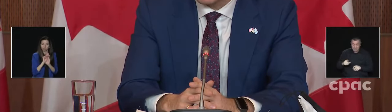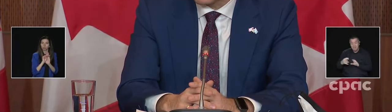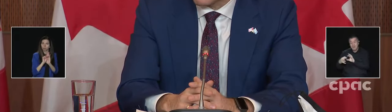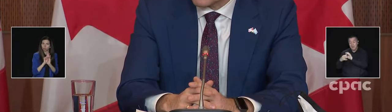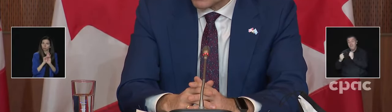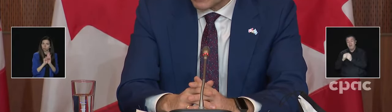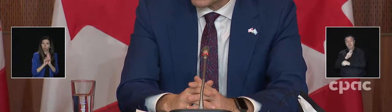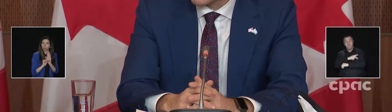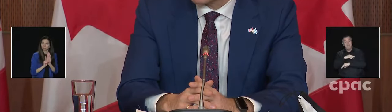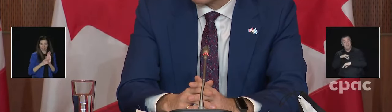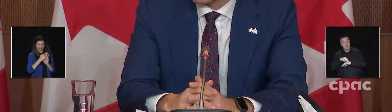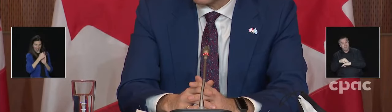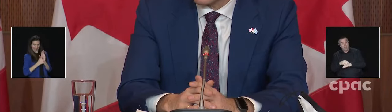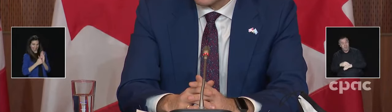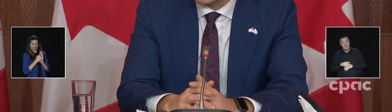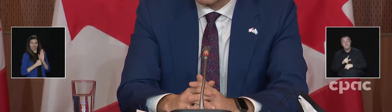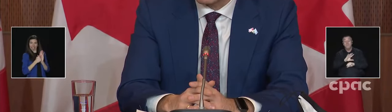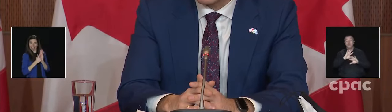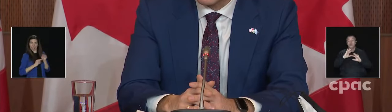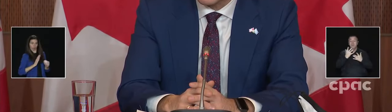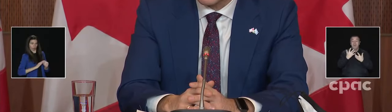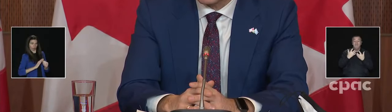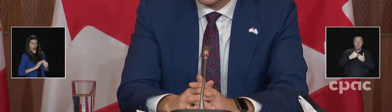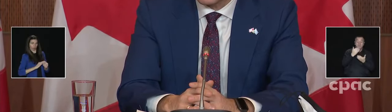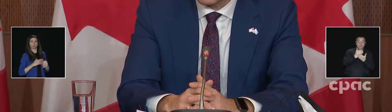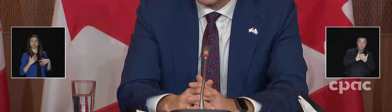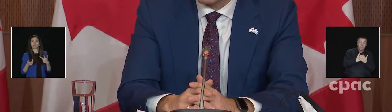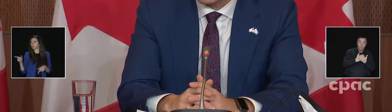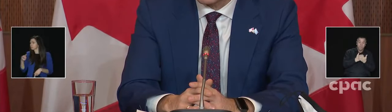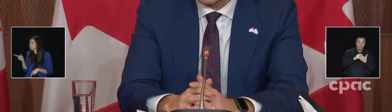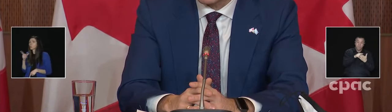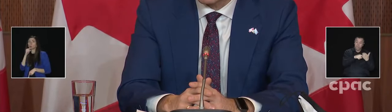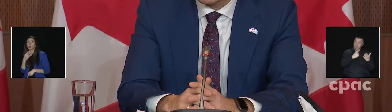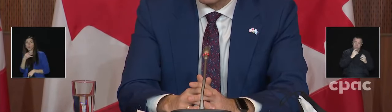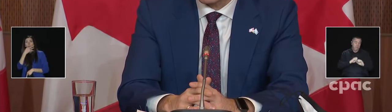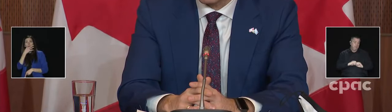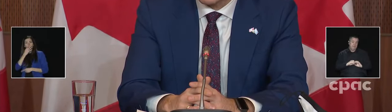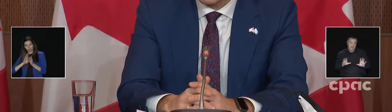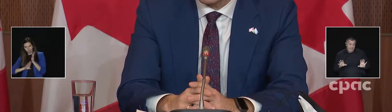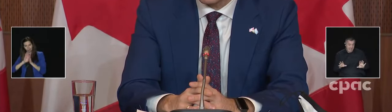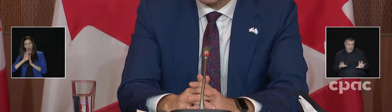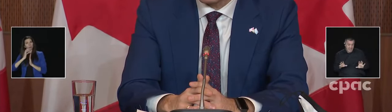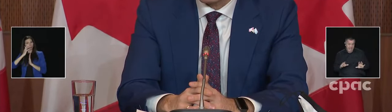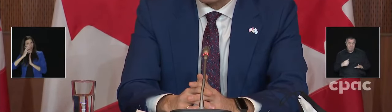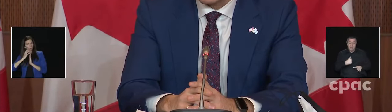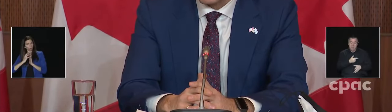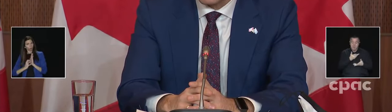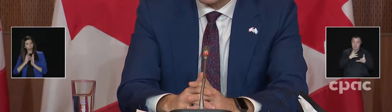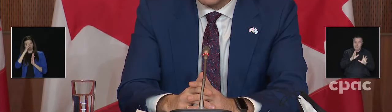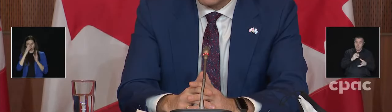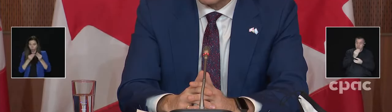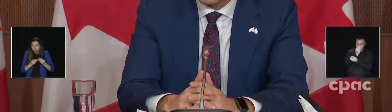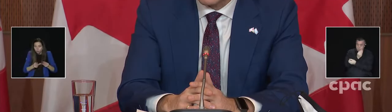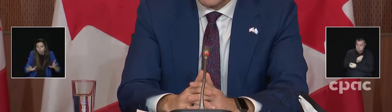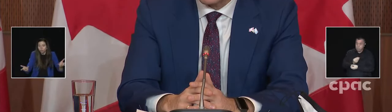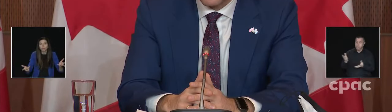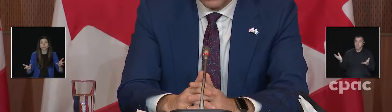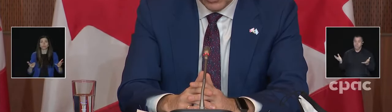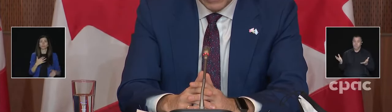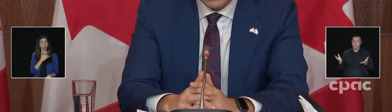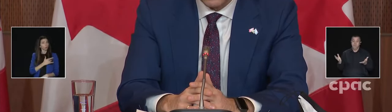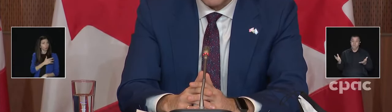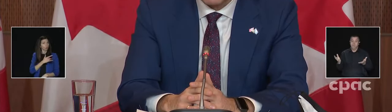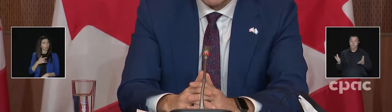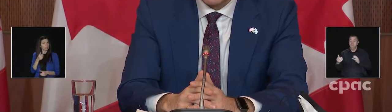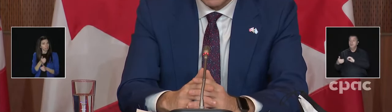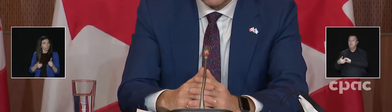prepared, but shared with experts and provincial and territorial leaders over the last few